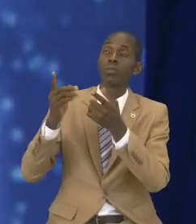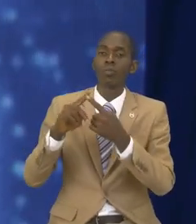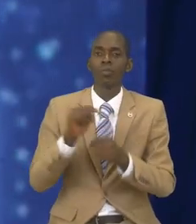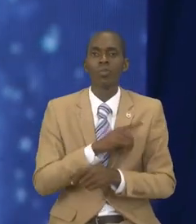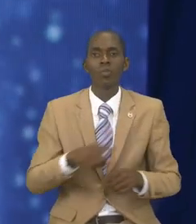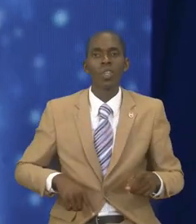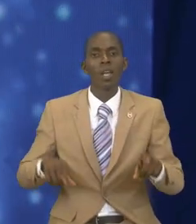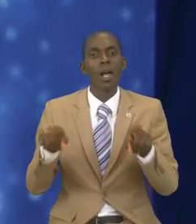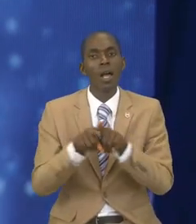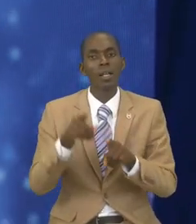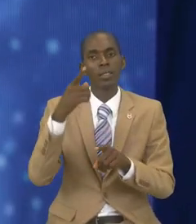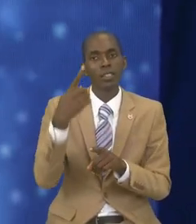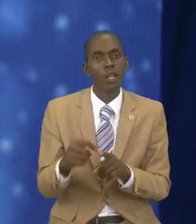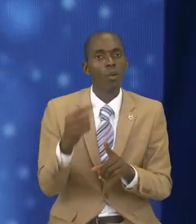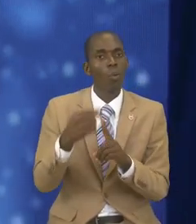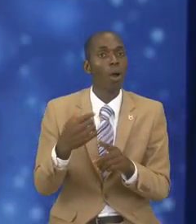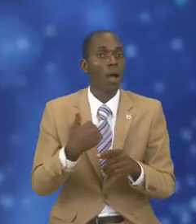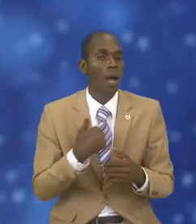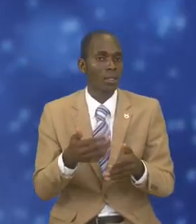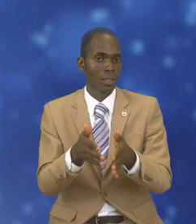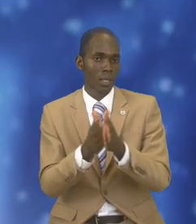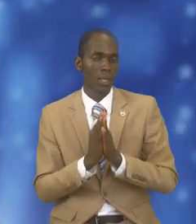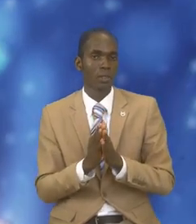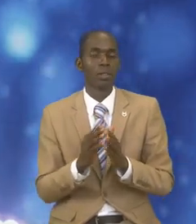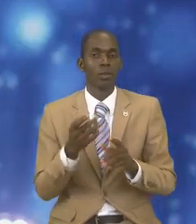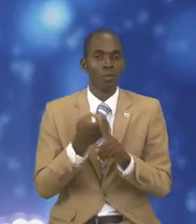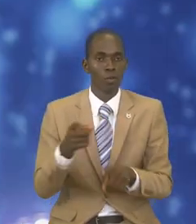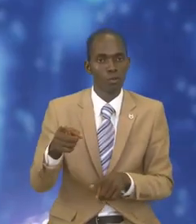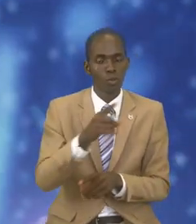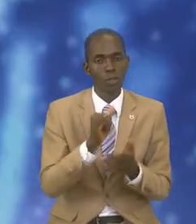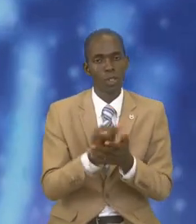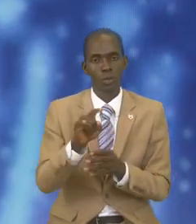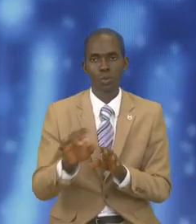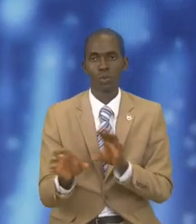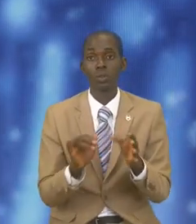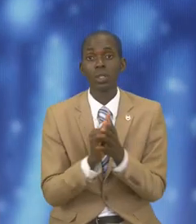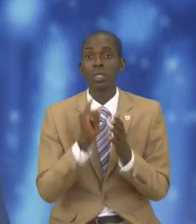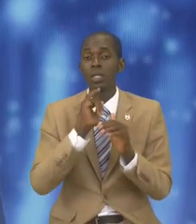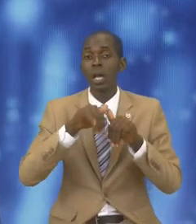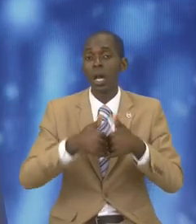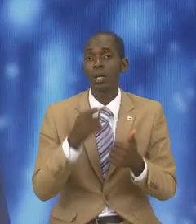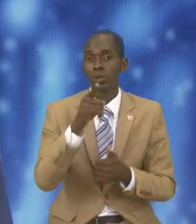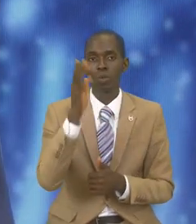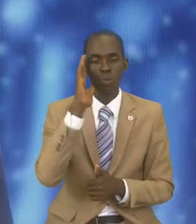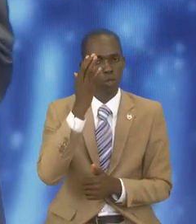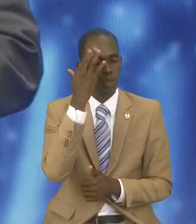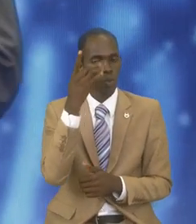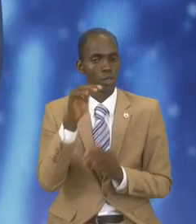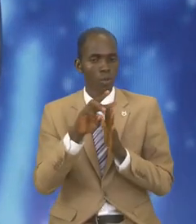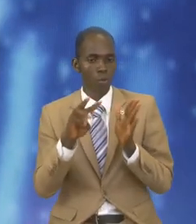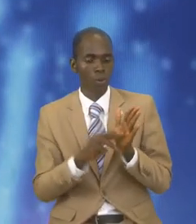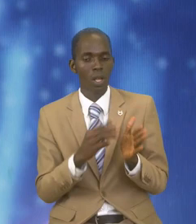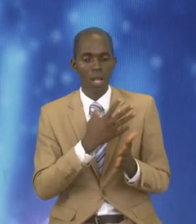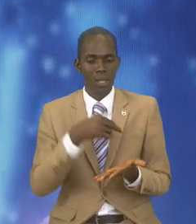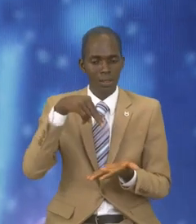word as required and requested that you do. That's how you will know the will of God and stand in the will of God,